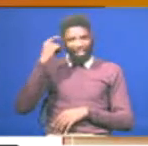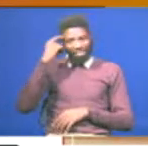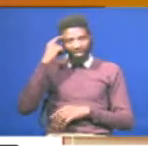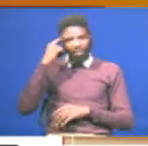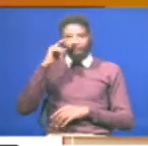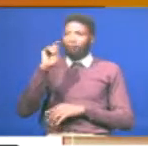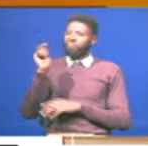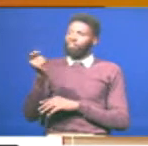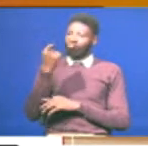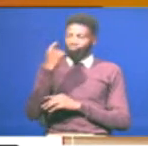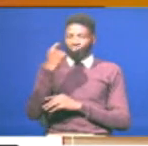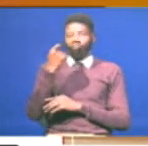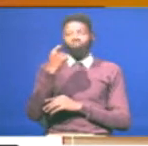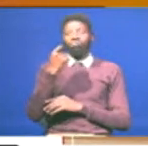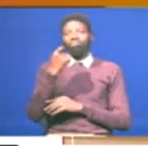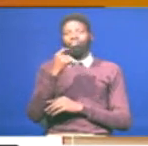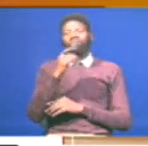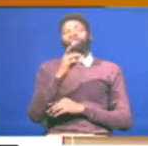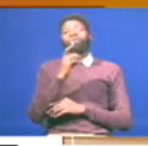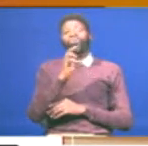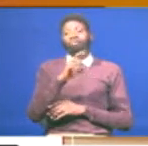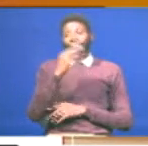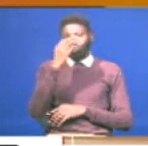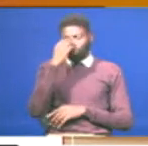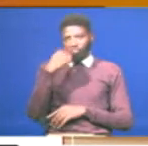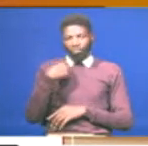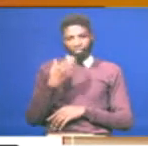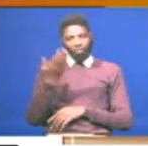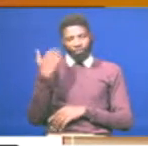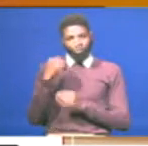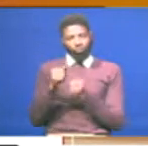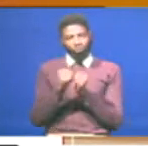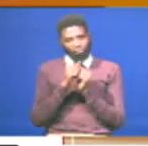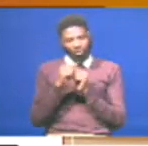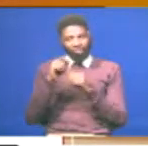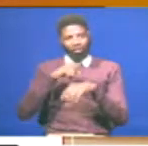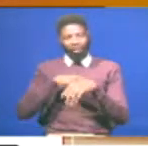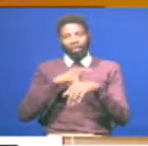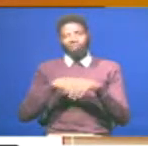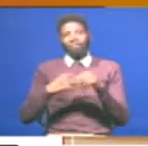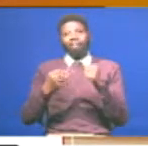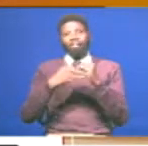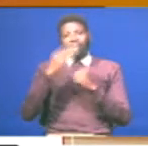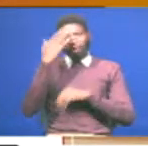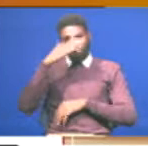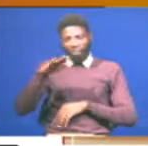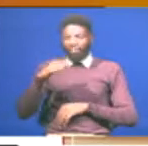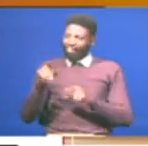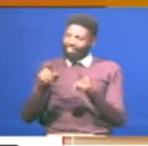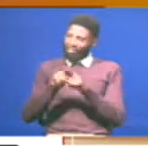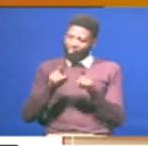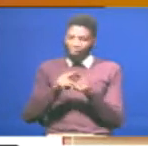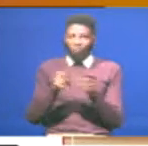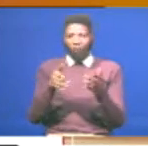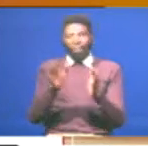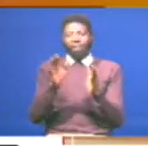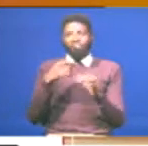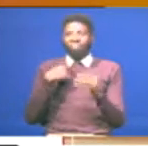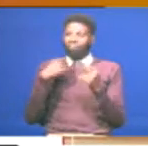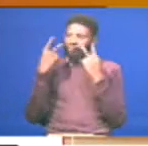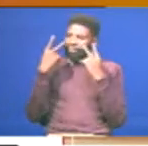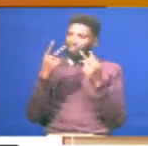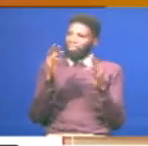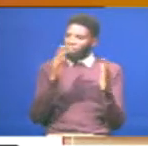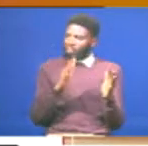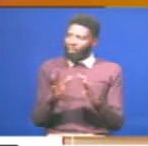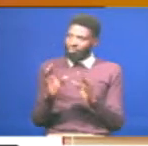was privileged to serve within the 8th Parliament as well, was reading from same script. I saw a retreat being held